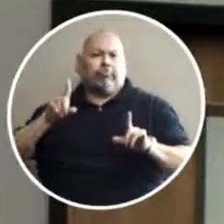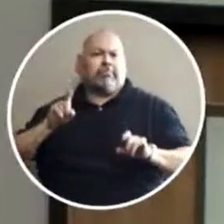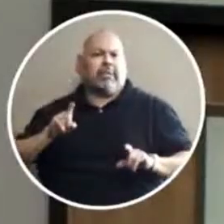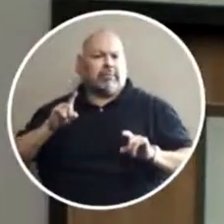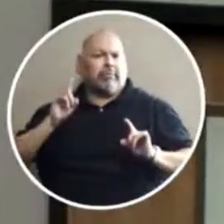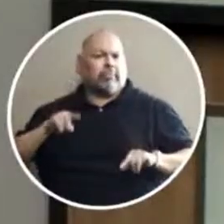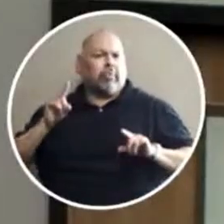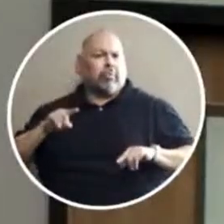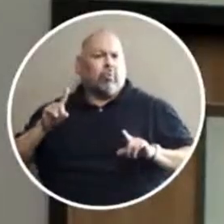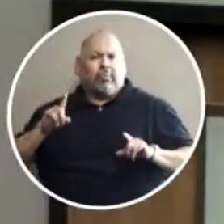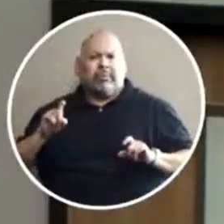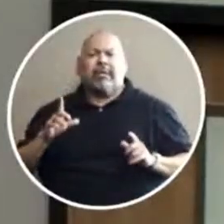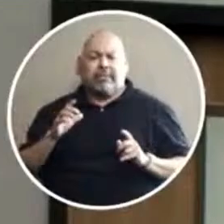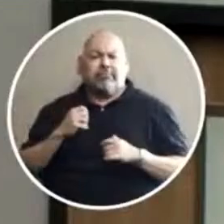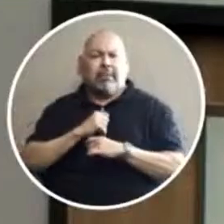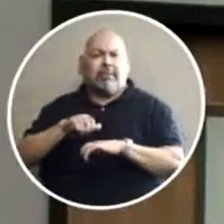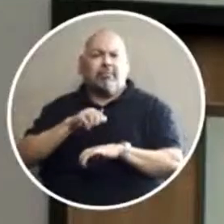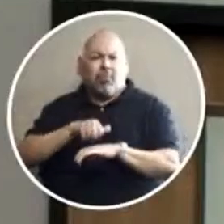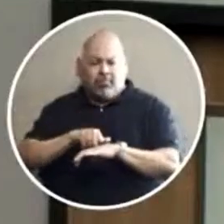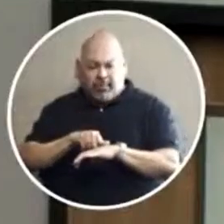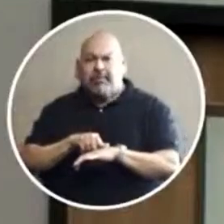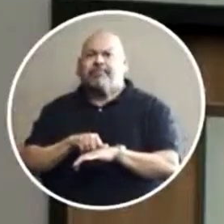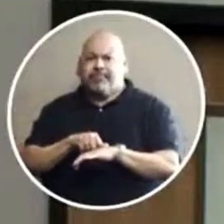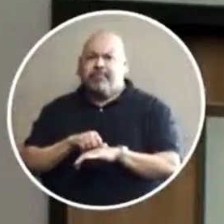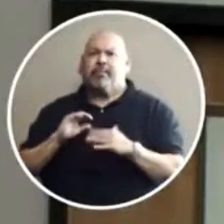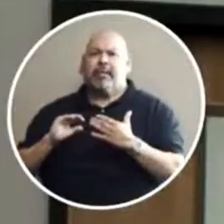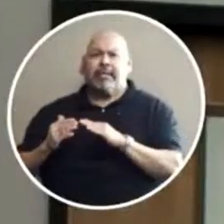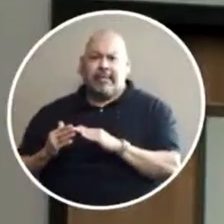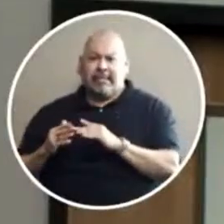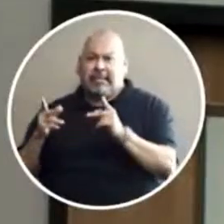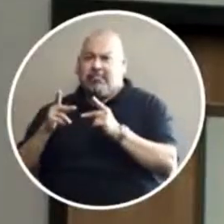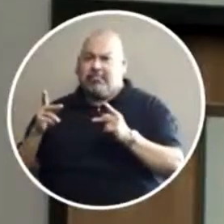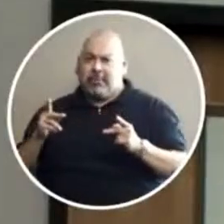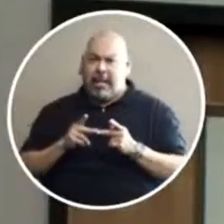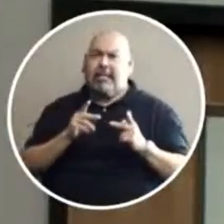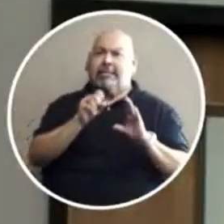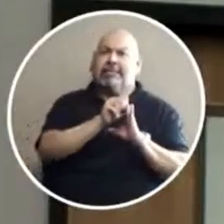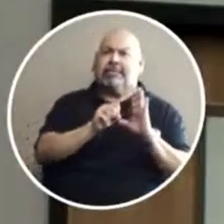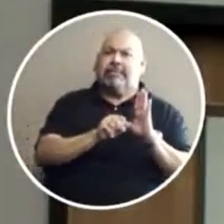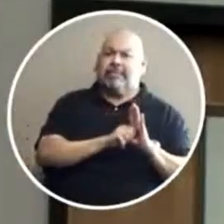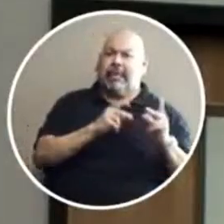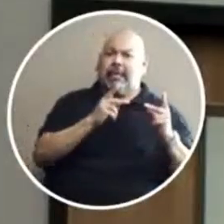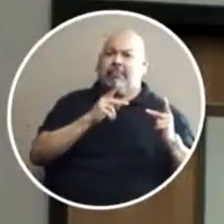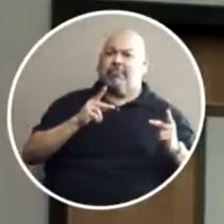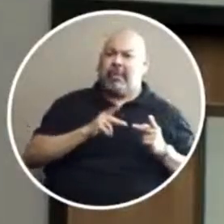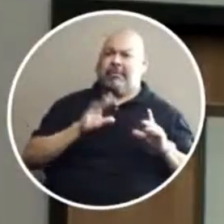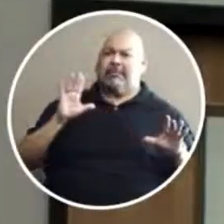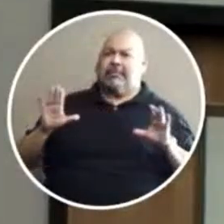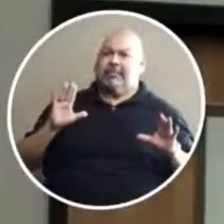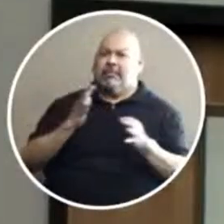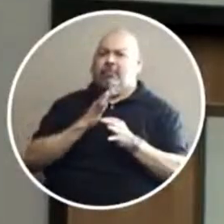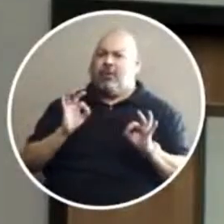continue to make your appointments for the city sites, and then again the state sites are appointment free.